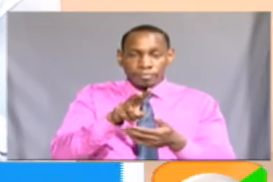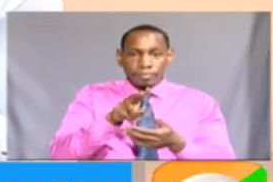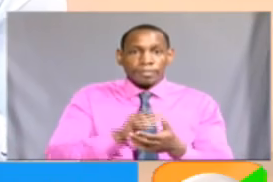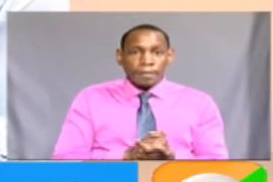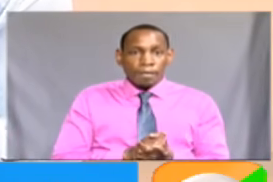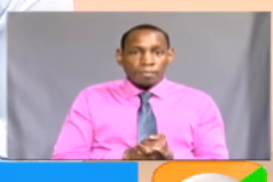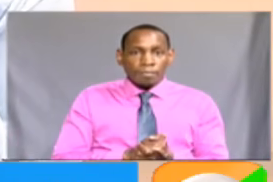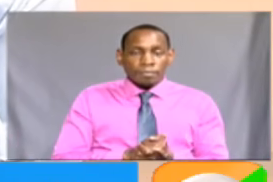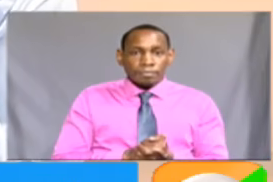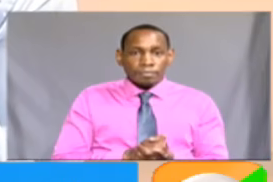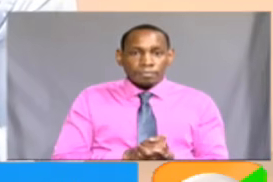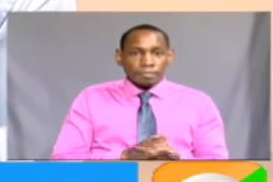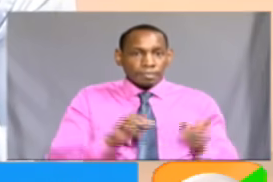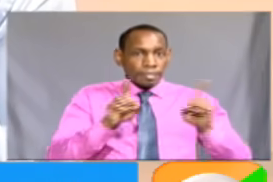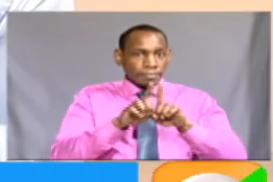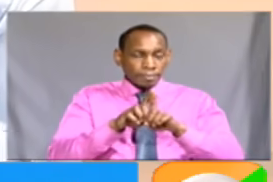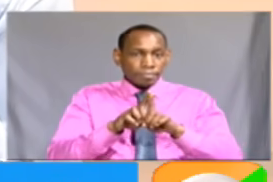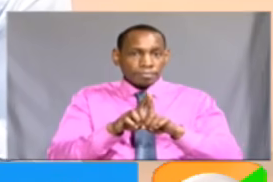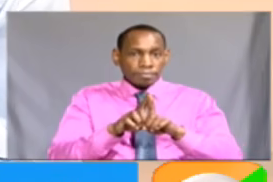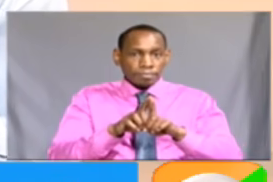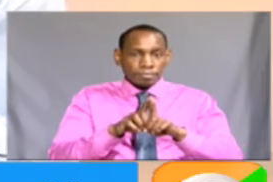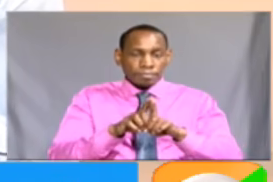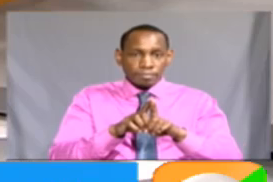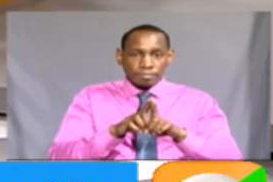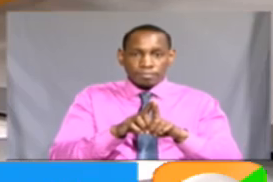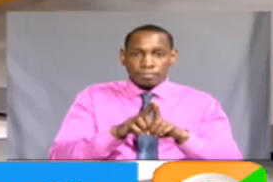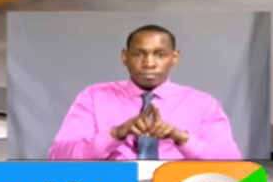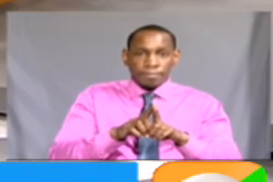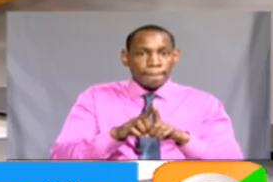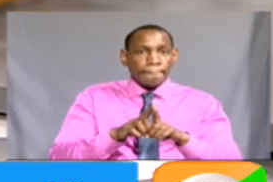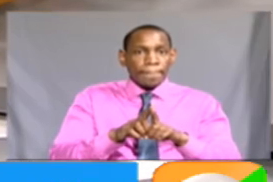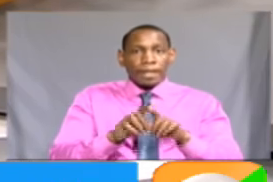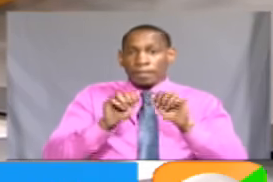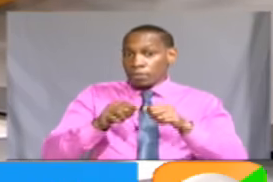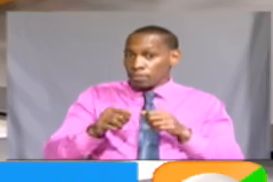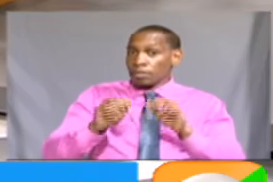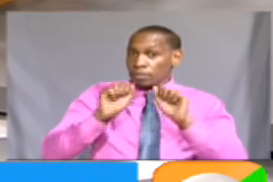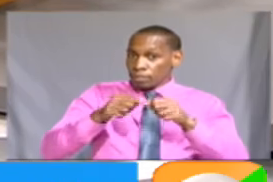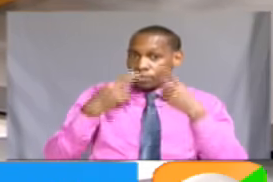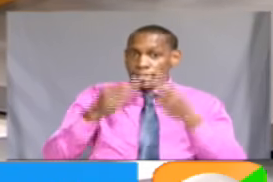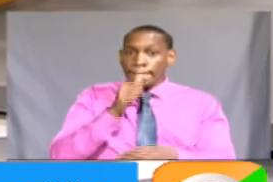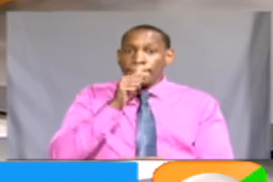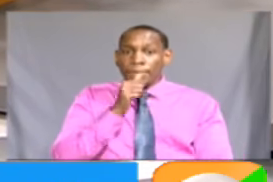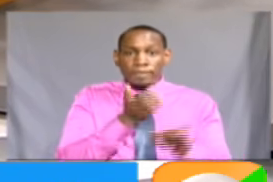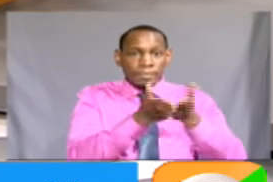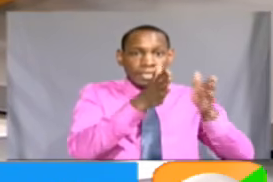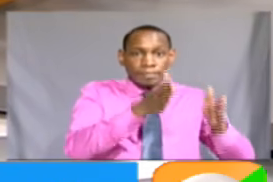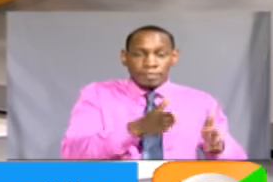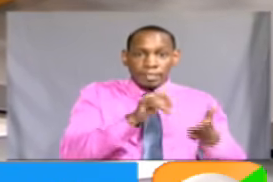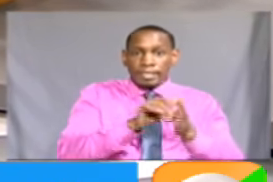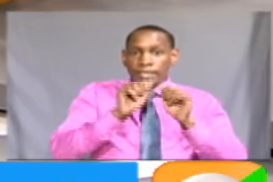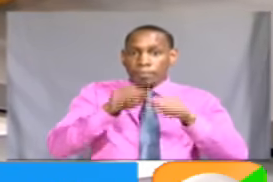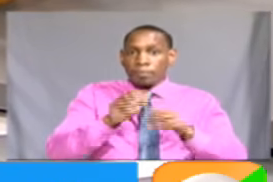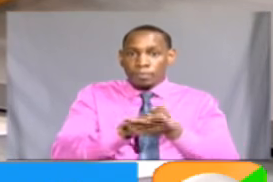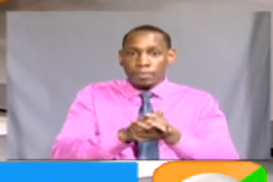that. And even... It was disrupted by COVID-19. It was disrupted. You would have found some private entrepreneurs capable